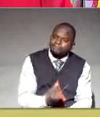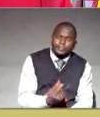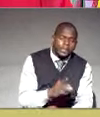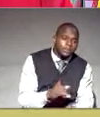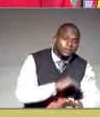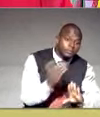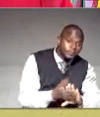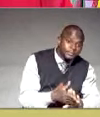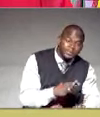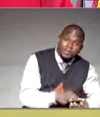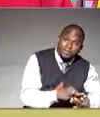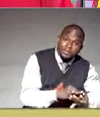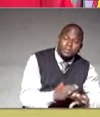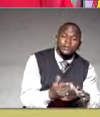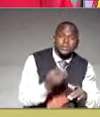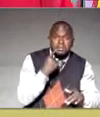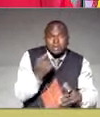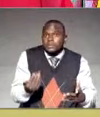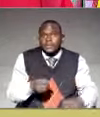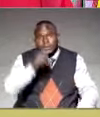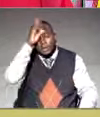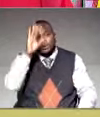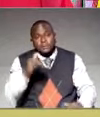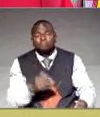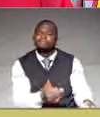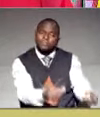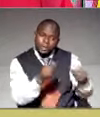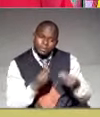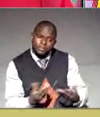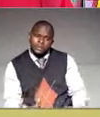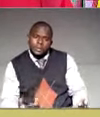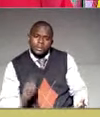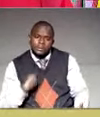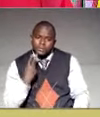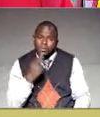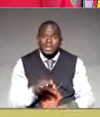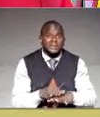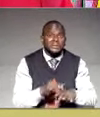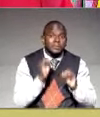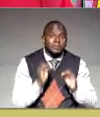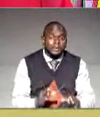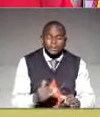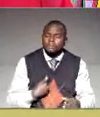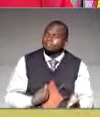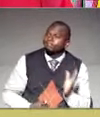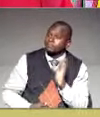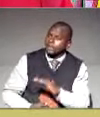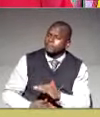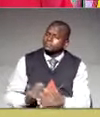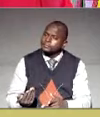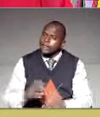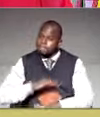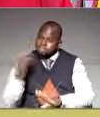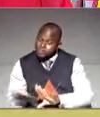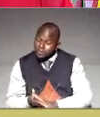expecting to buy leather shoes, but to my surprise, the guy gave me shoes which were not leather. I went back, I put it on one